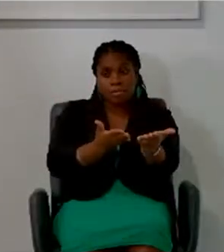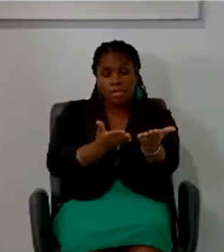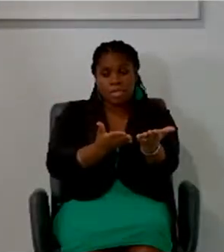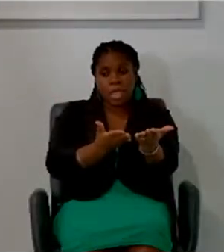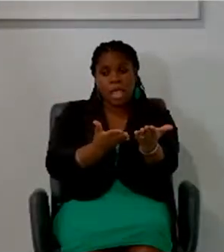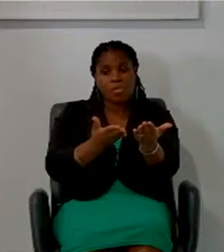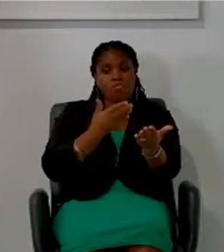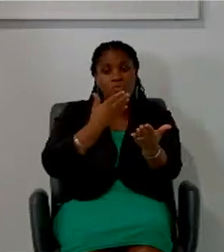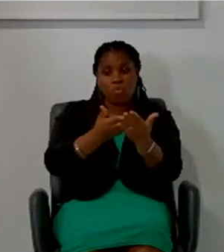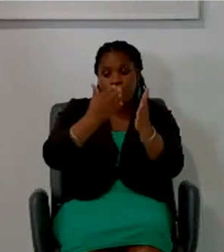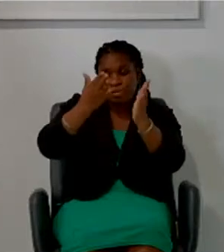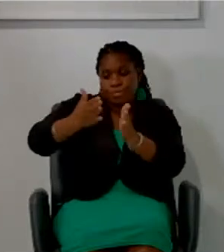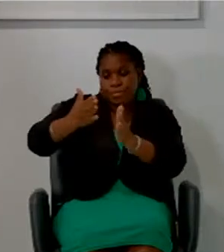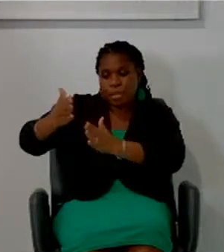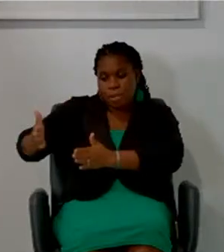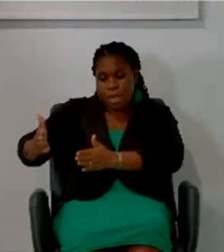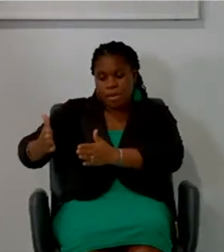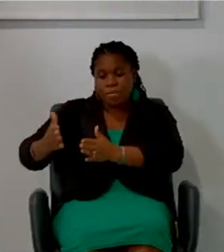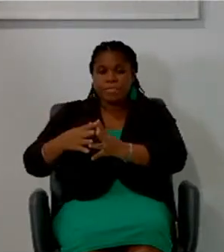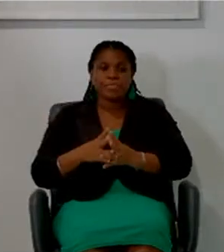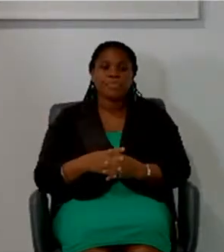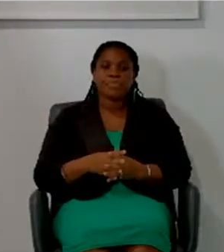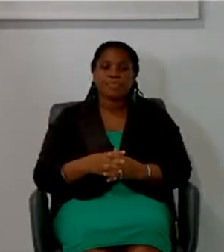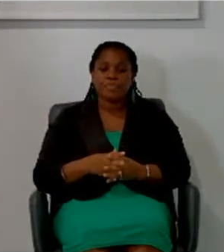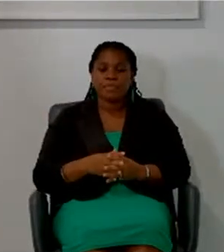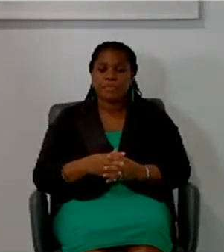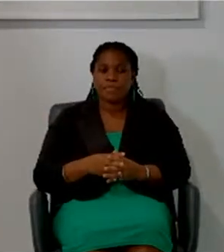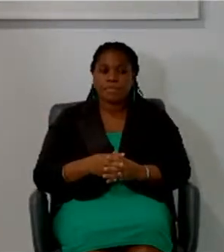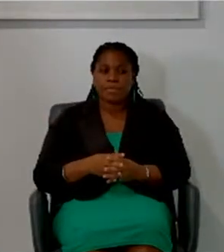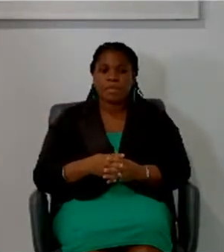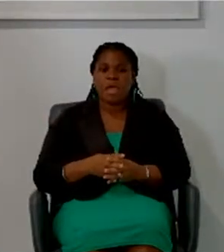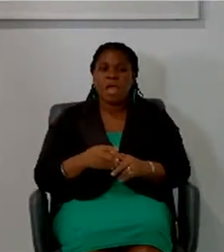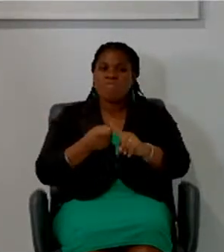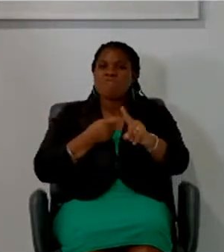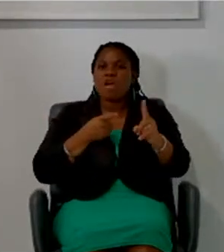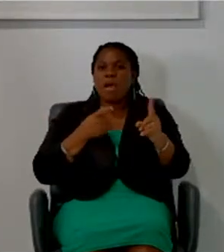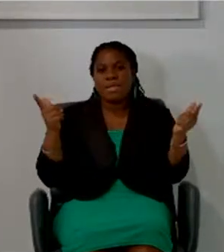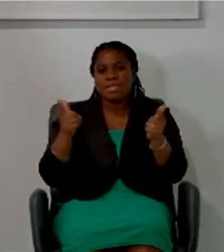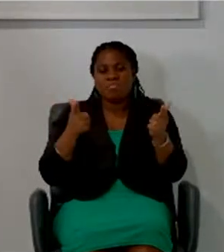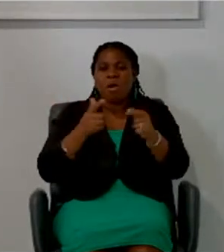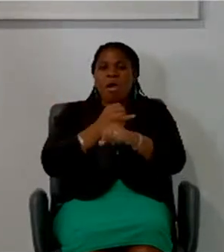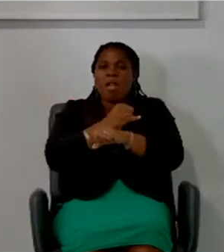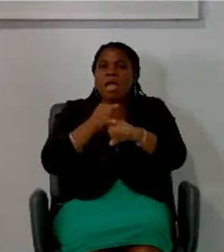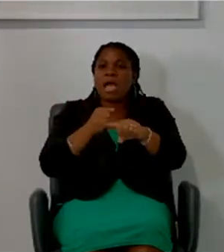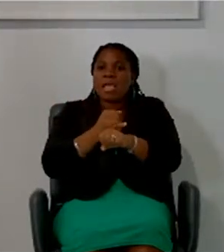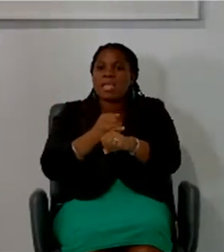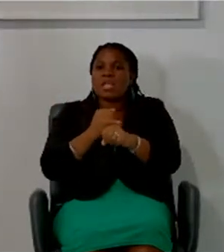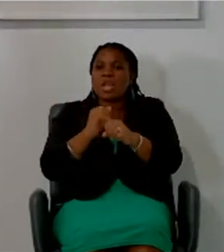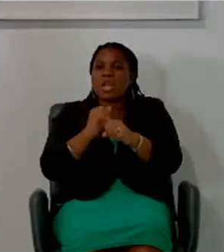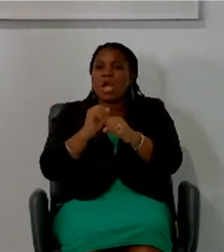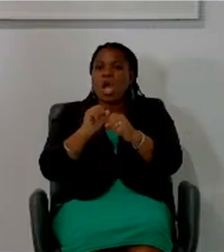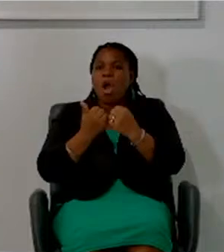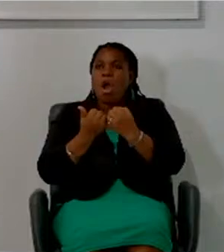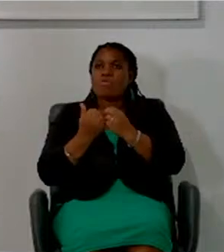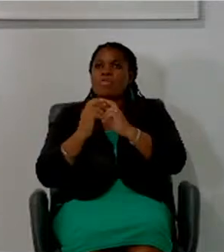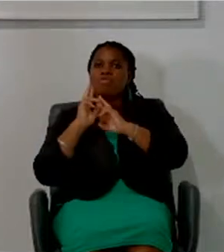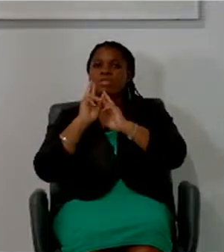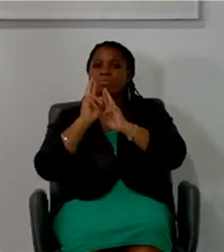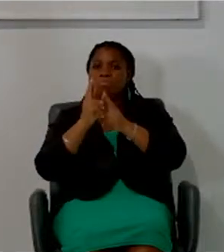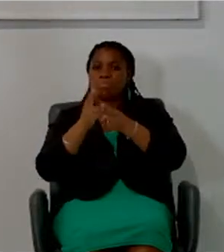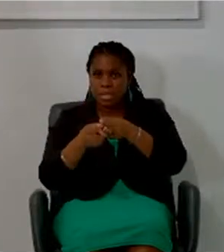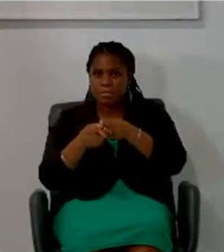the world, from my perspective, a perspective from small island states, how they are responding, and they are